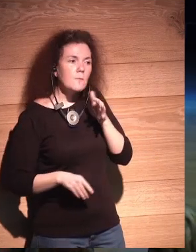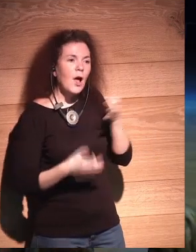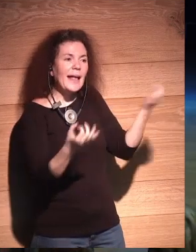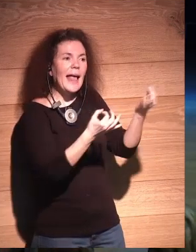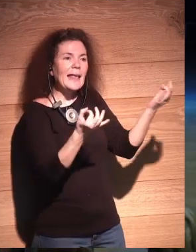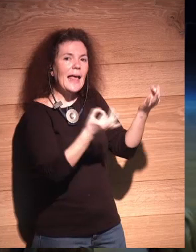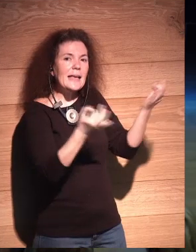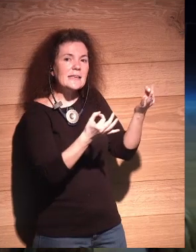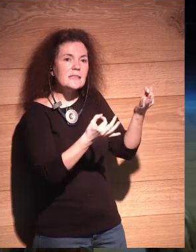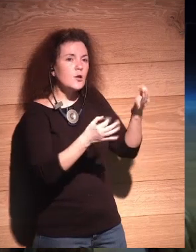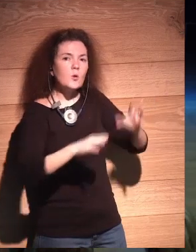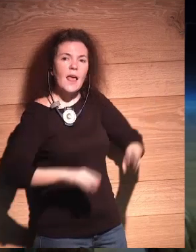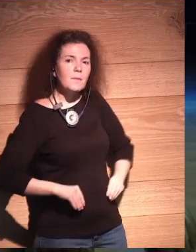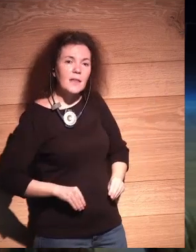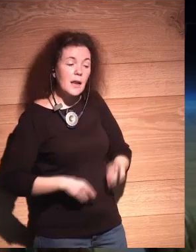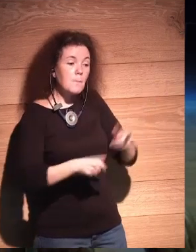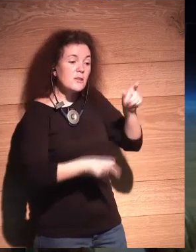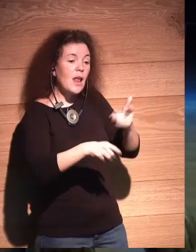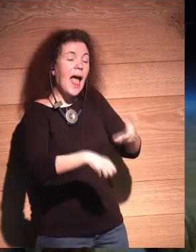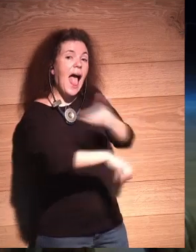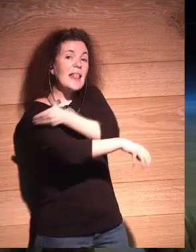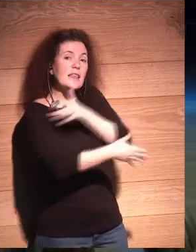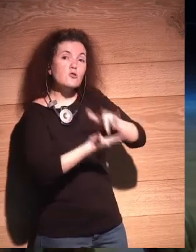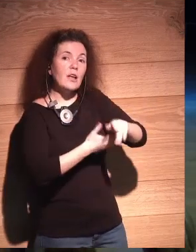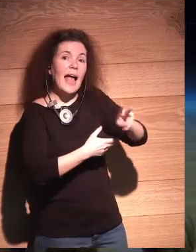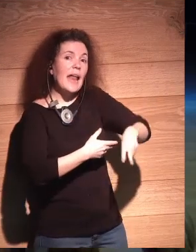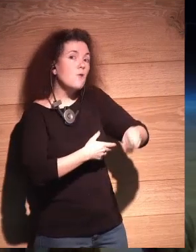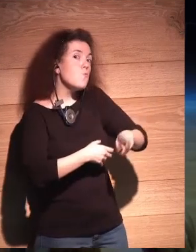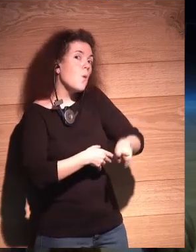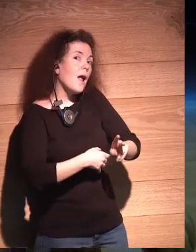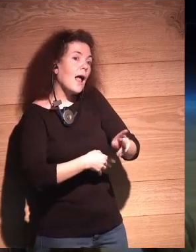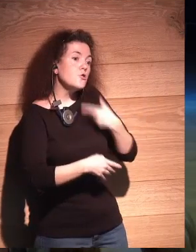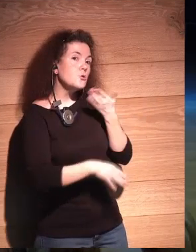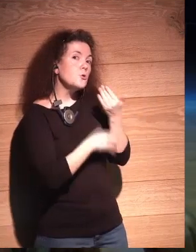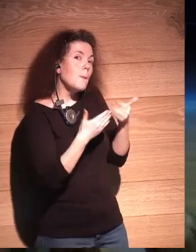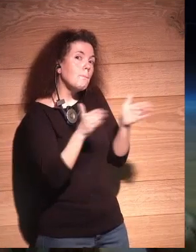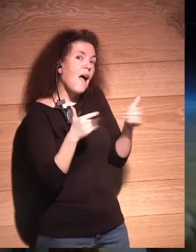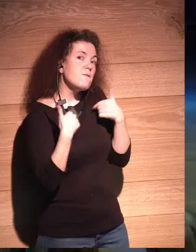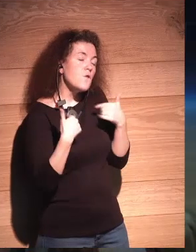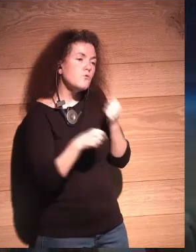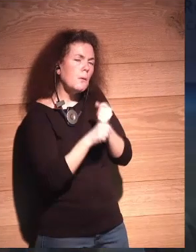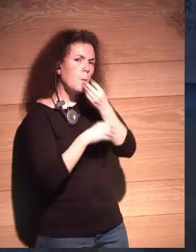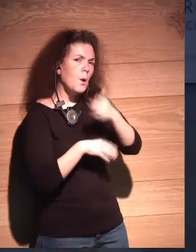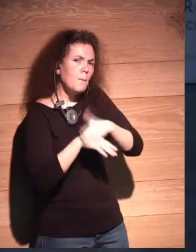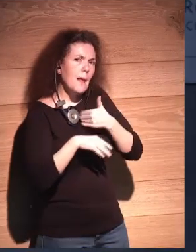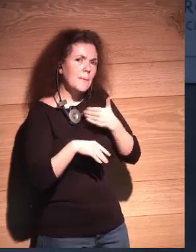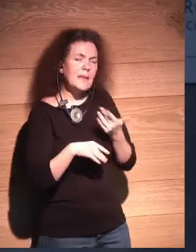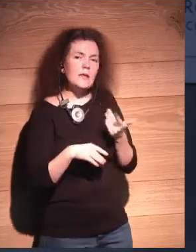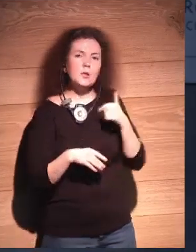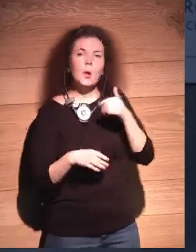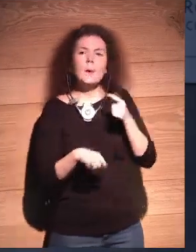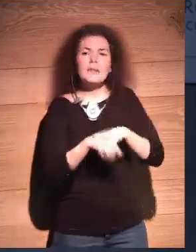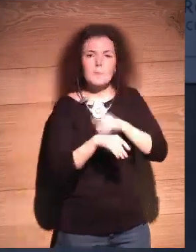had done it before. So I thought this is a good job for me. So I would just I spent a lot of time going around to